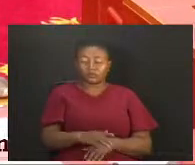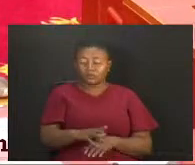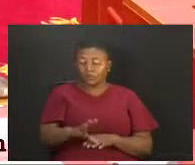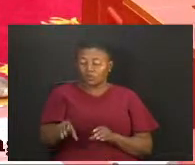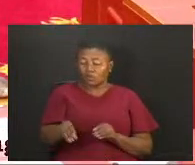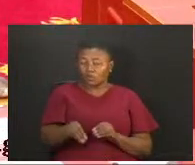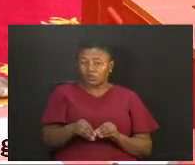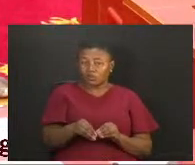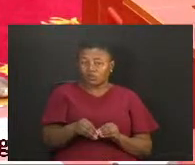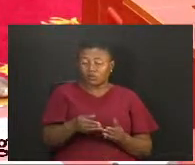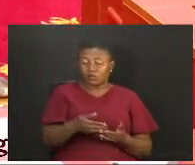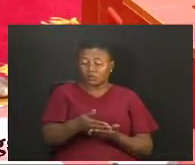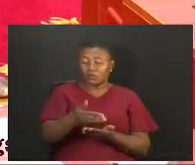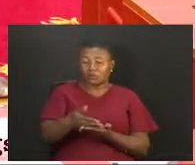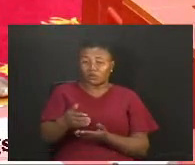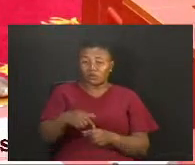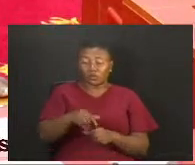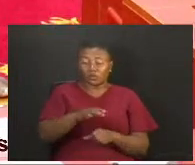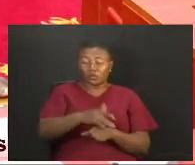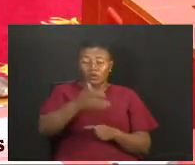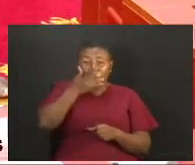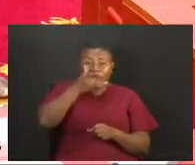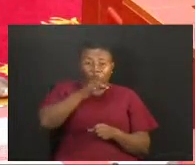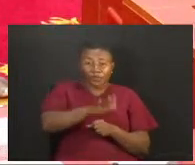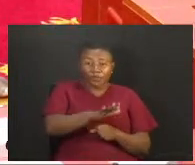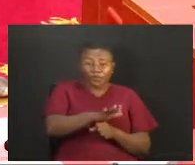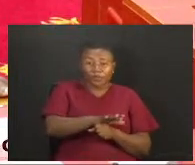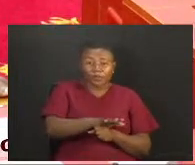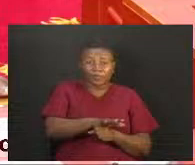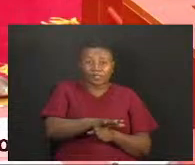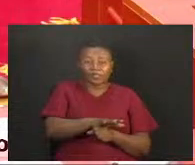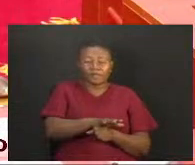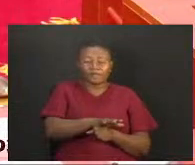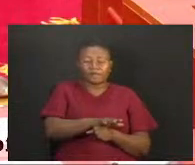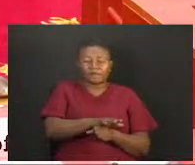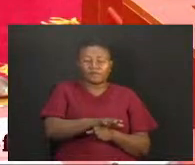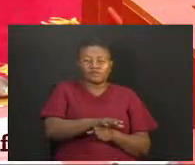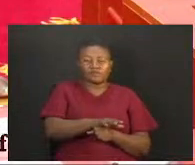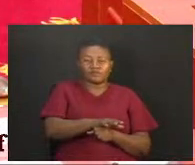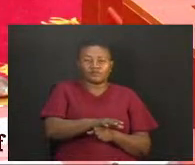expenditure on commitment basis for 2025 has been programmed at